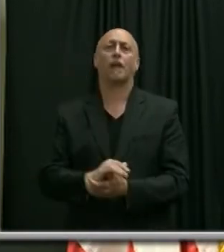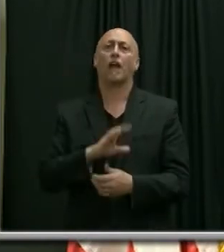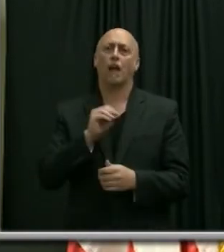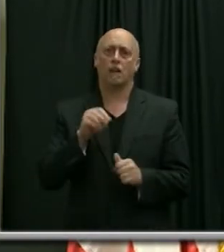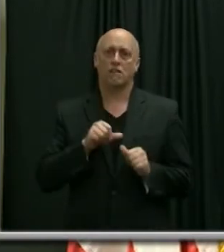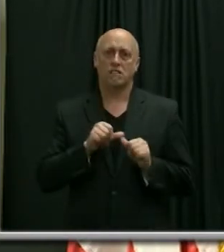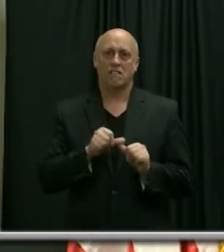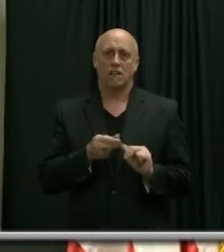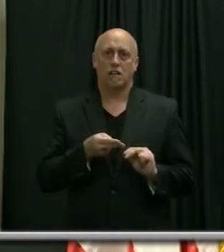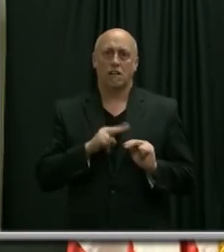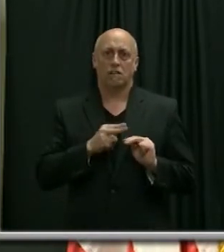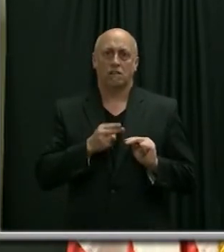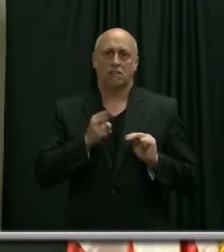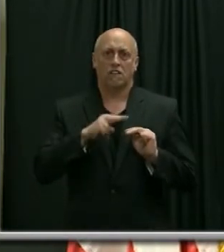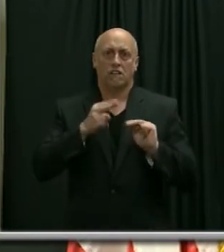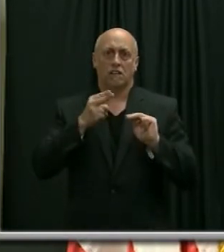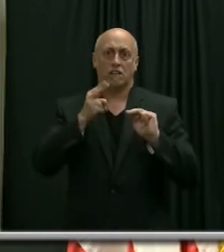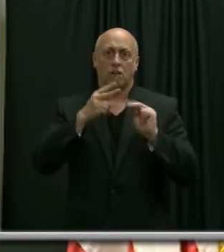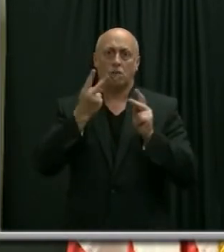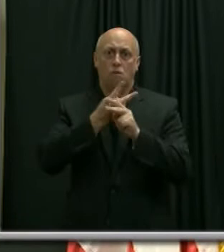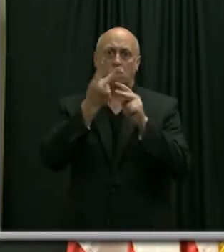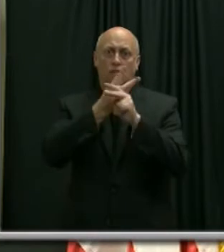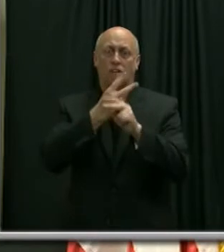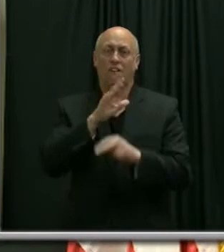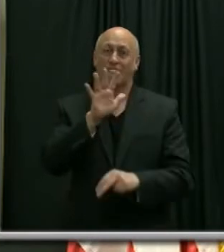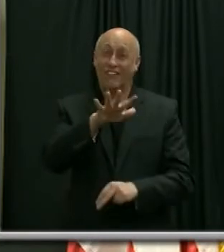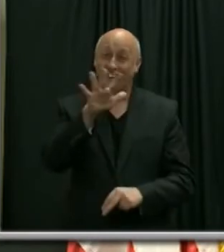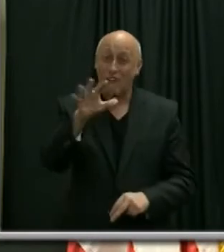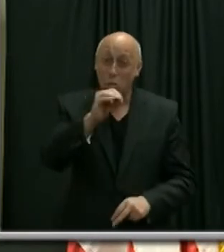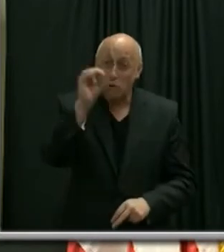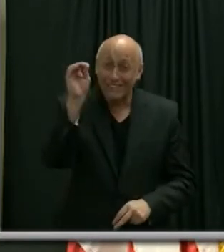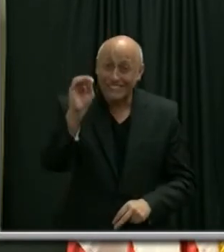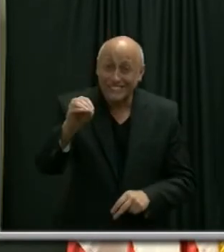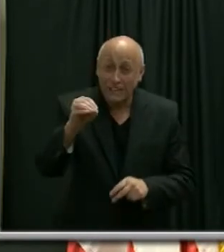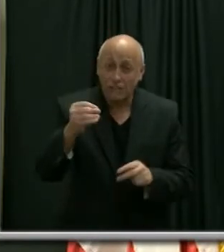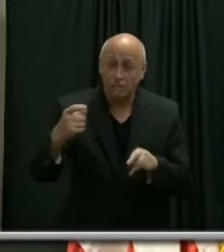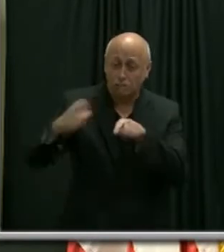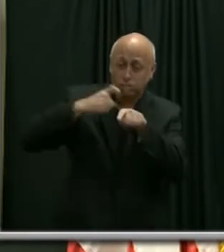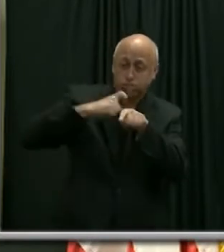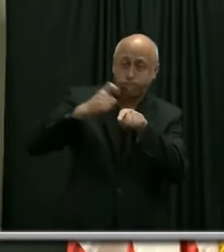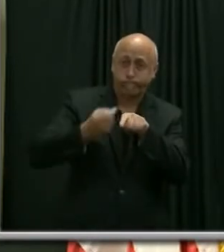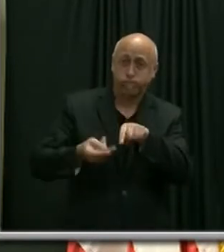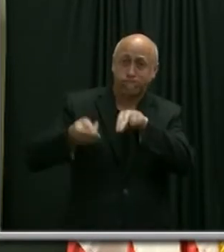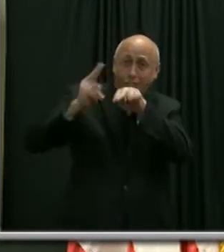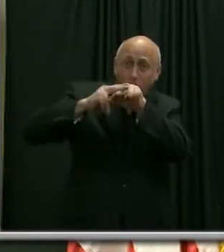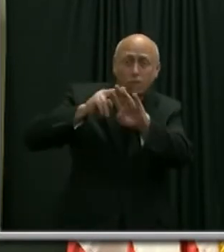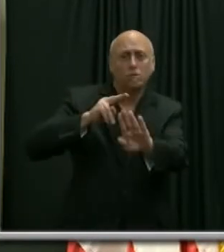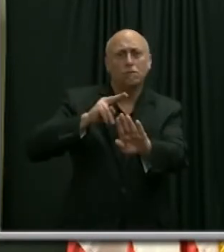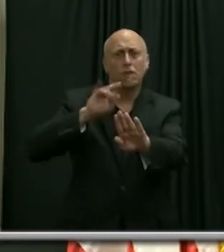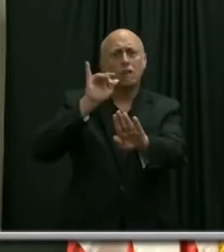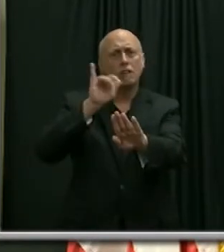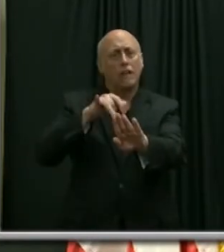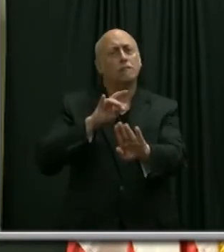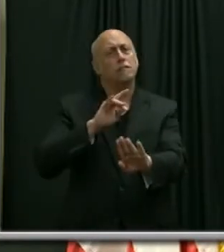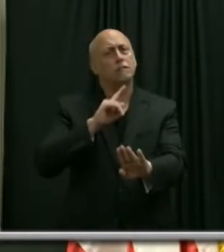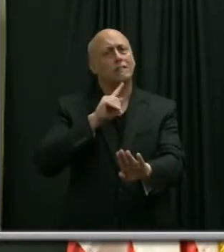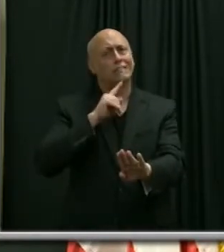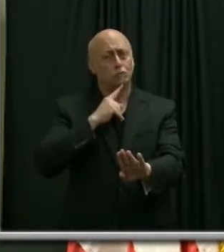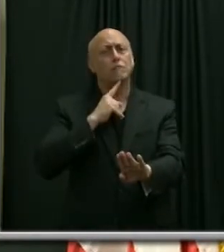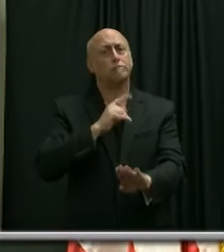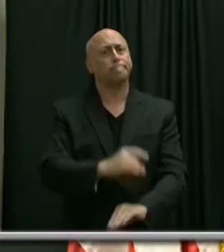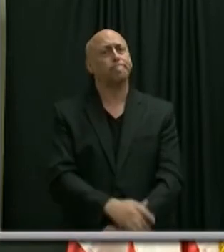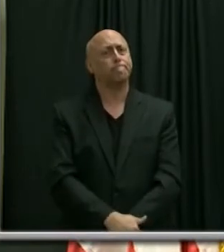to rise. So a 55% spike in the number of calls that we've received is very significant.